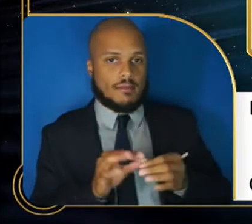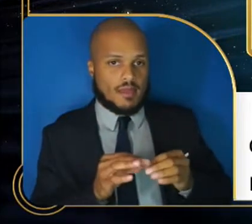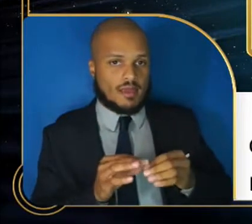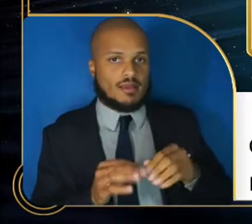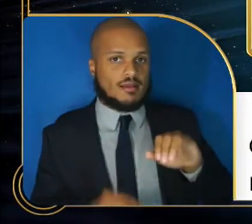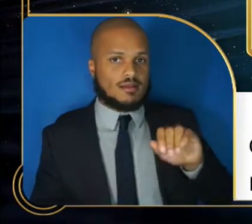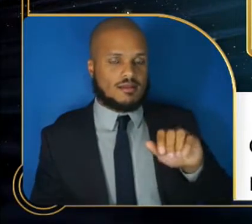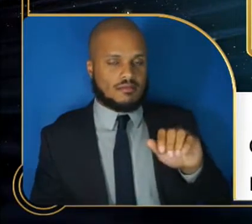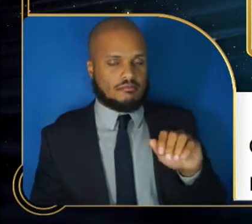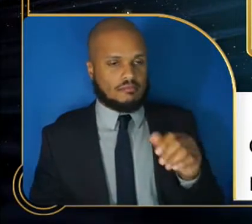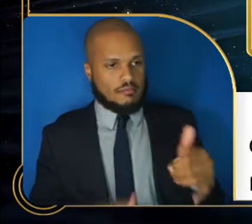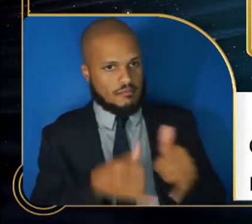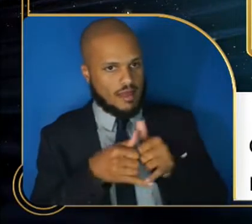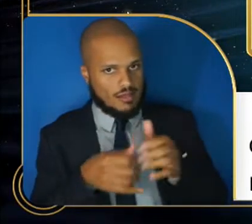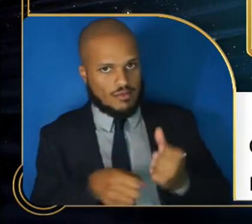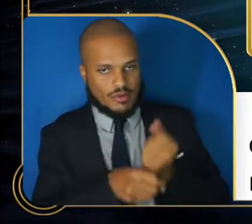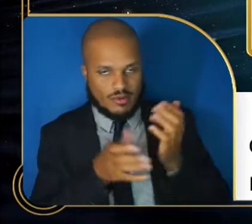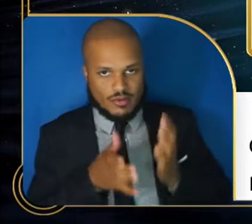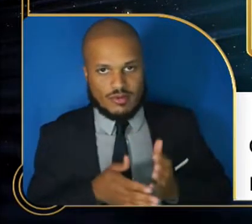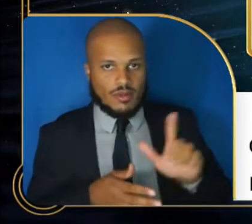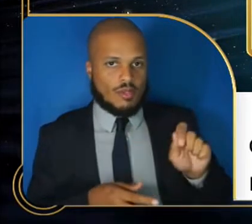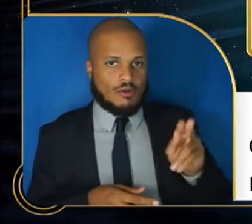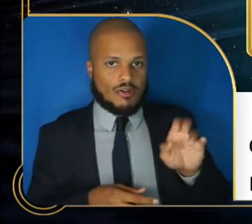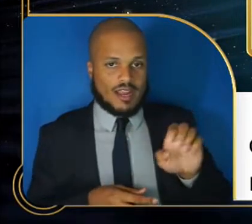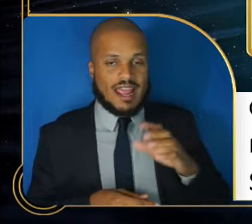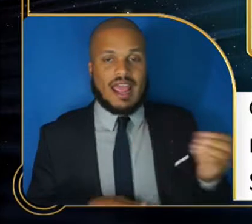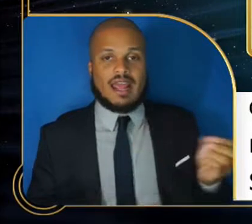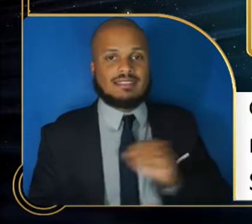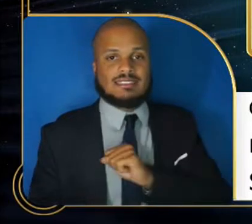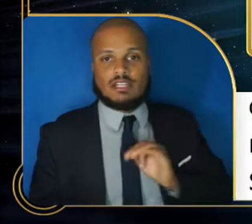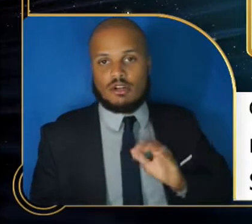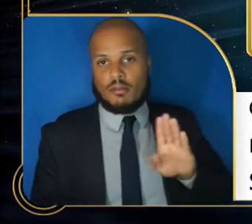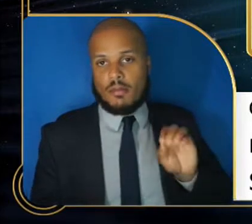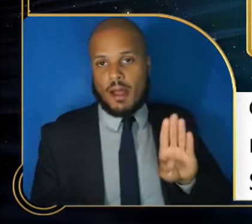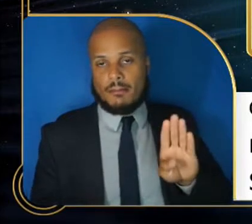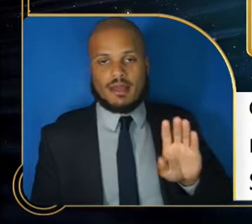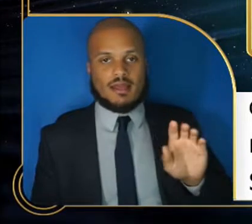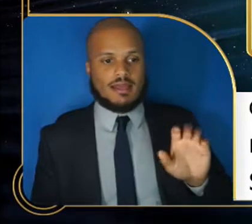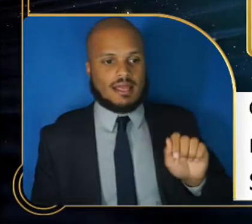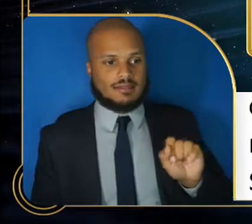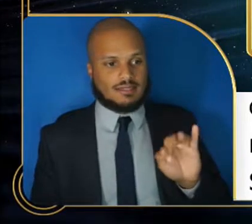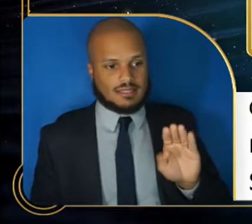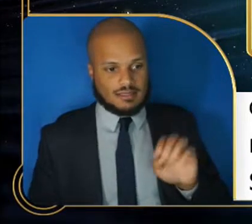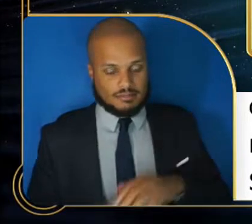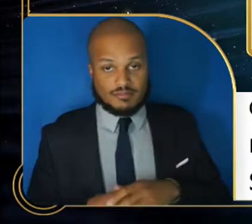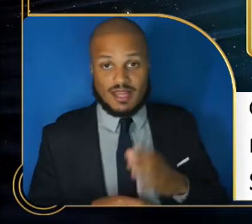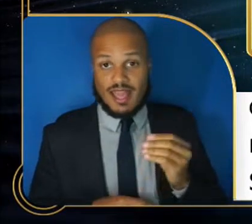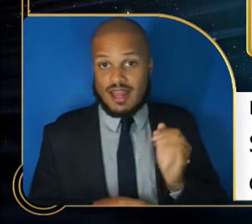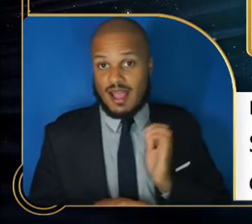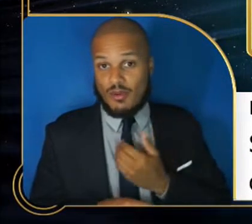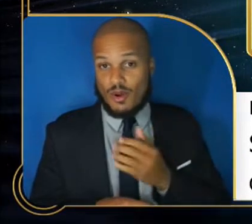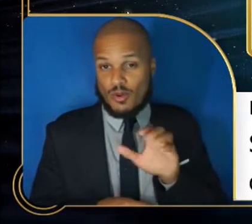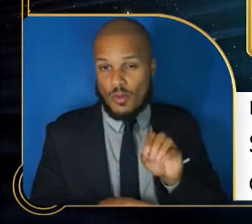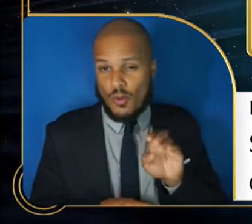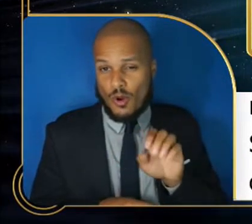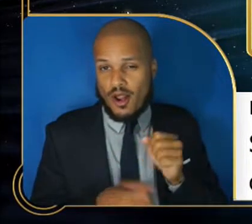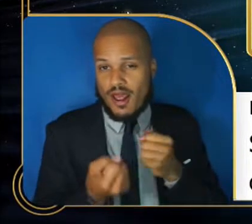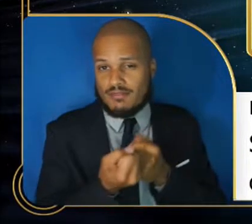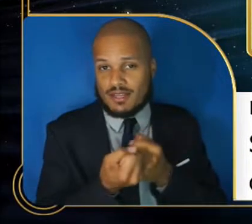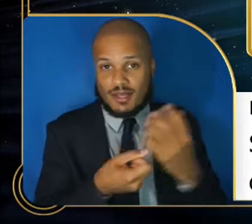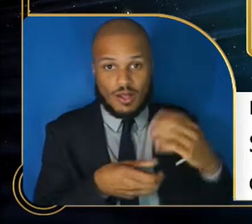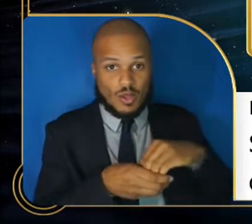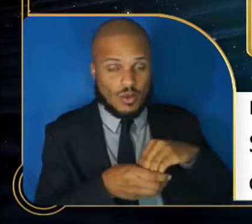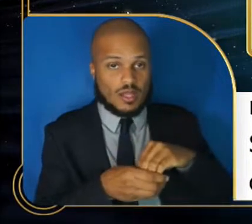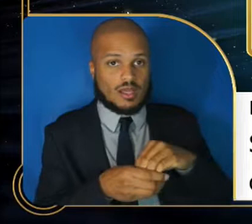States Senator Bob Casey. We'll also hear from Bazelon's core advocates, including our Emerging